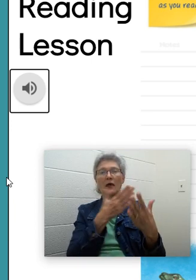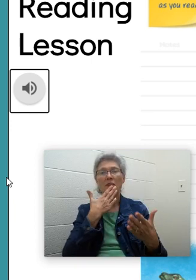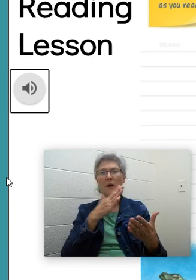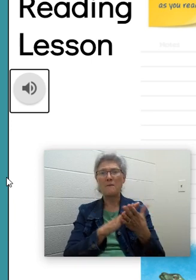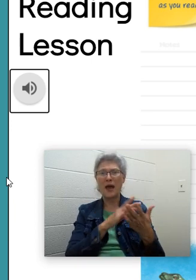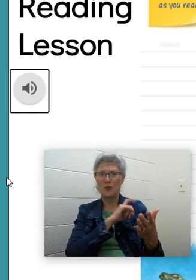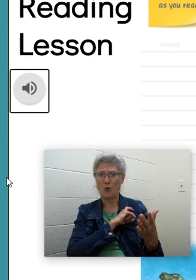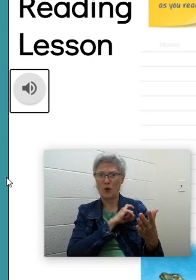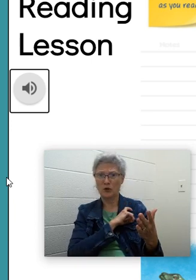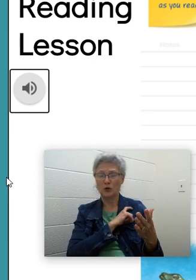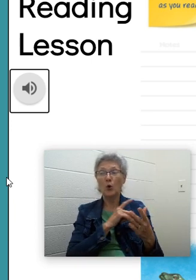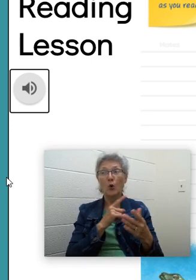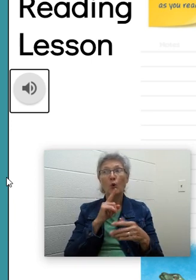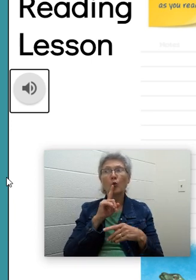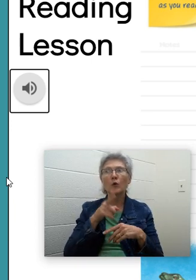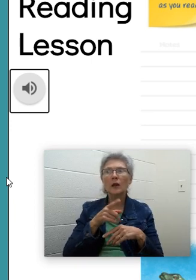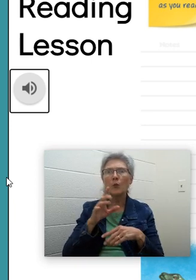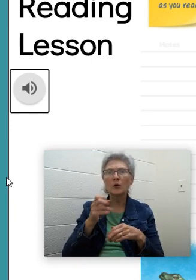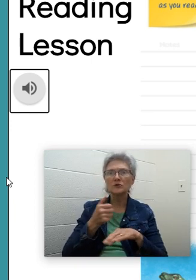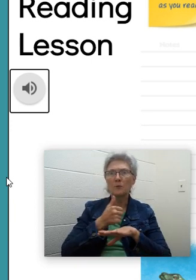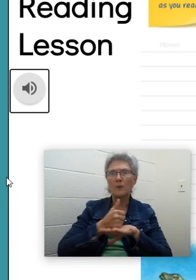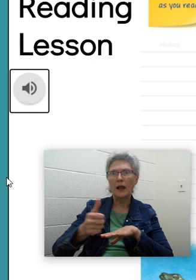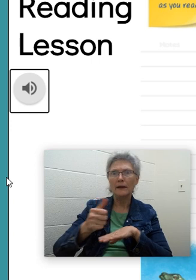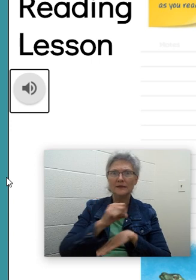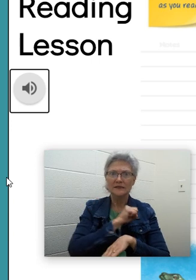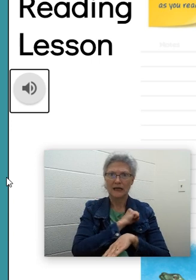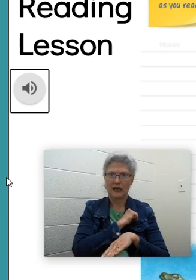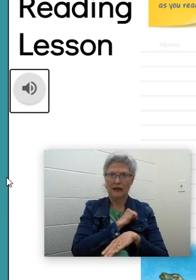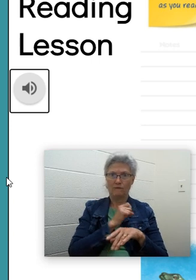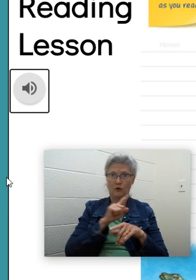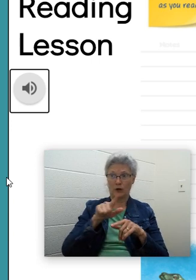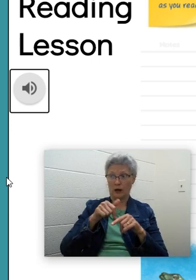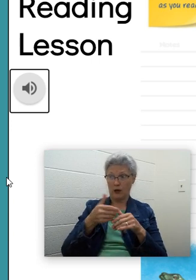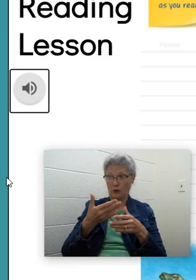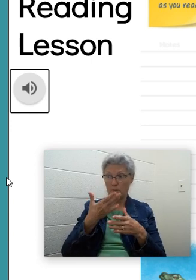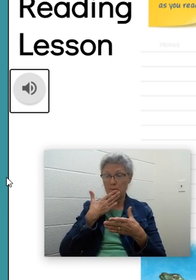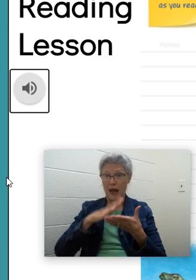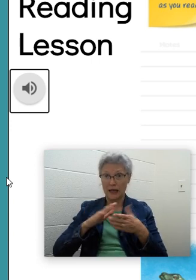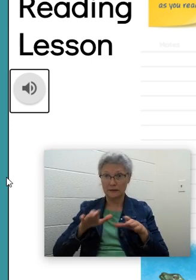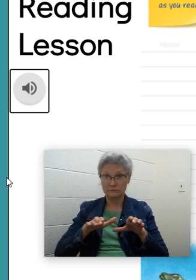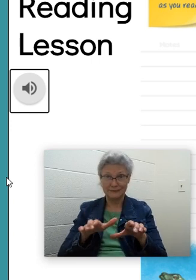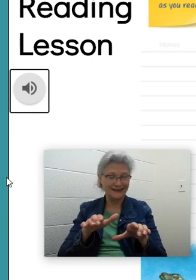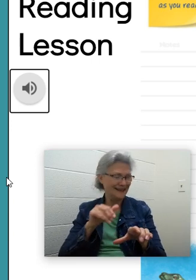another crime he has not committed. Stanley's strong sense of loyalty to his